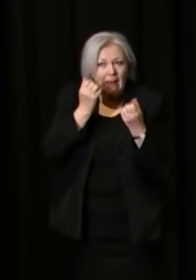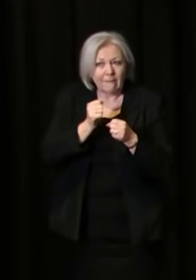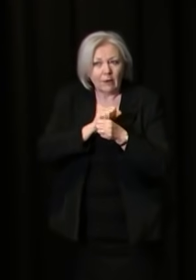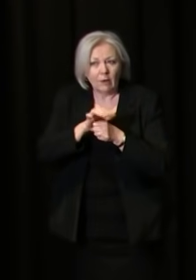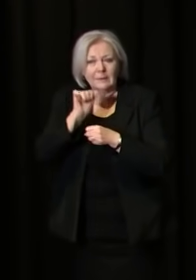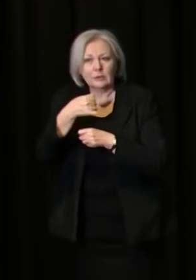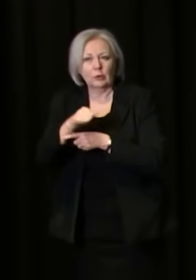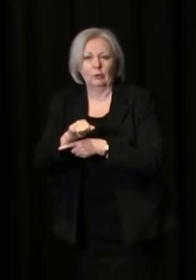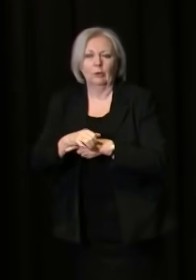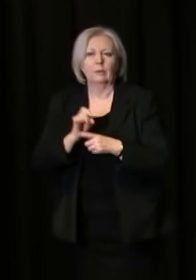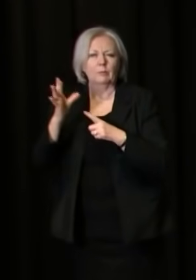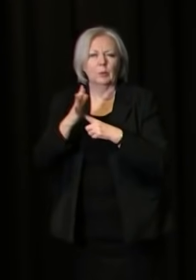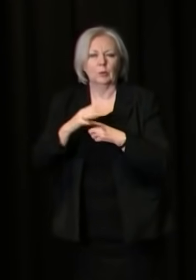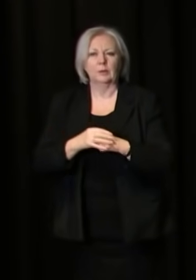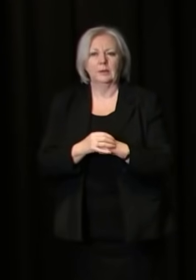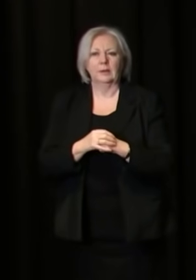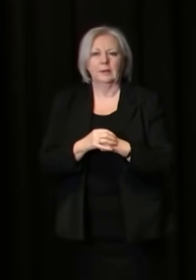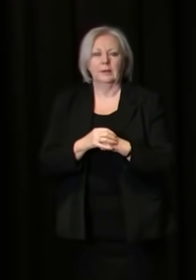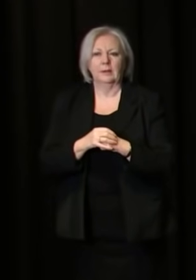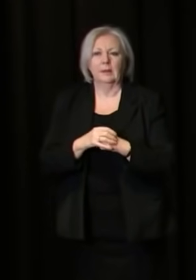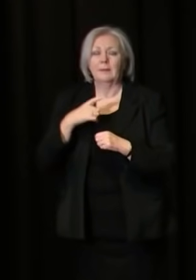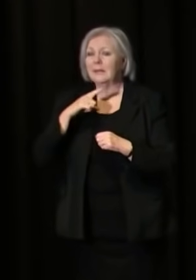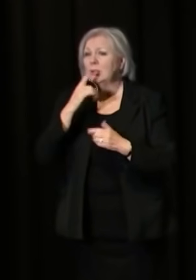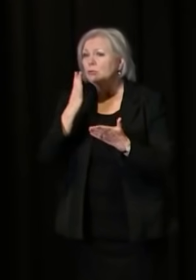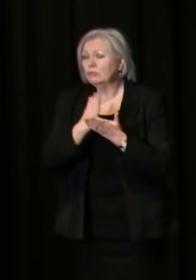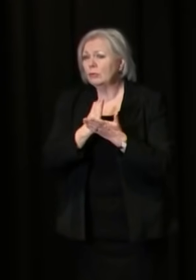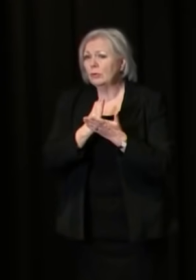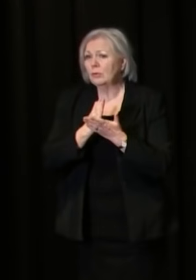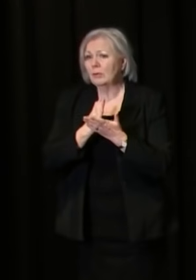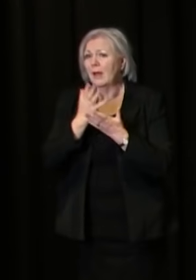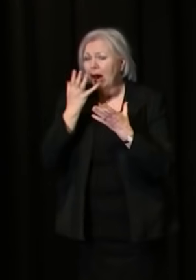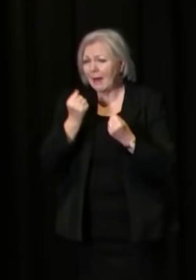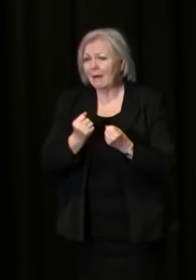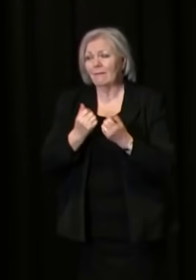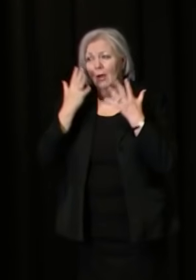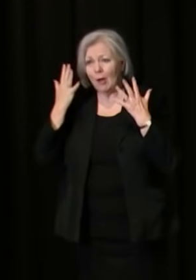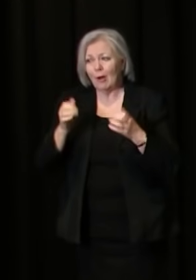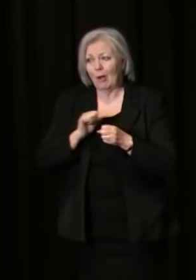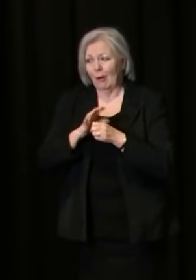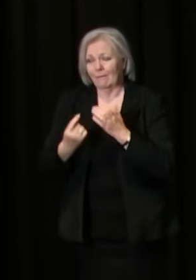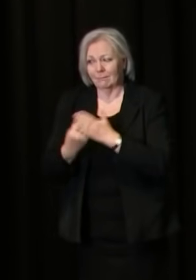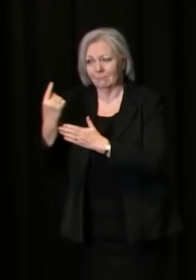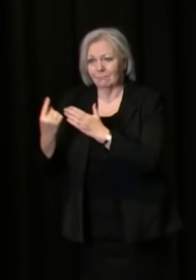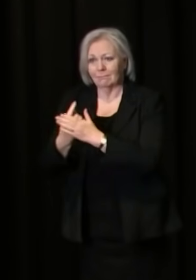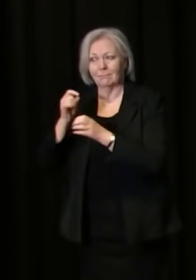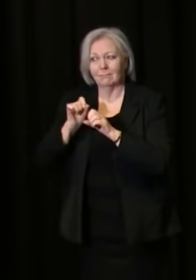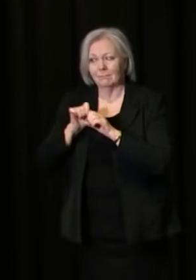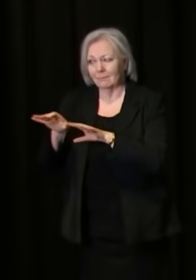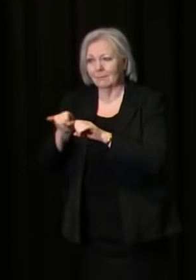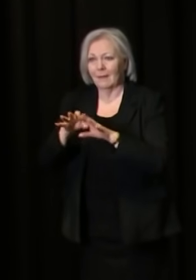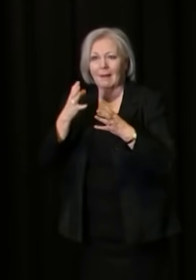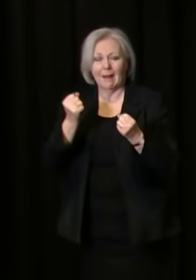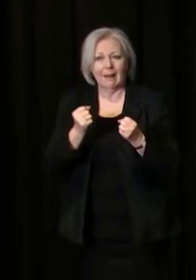up, because the reality is there continue to be more cases than ever in our community. But this